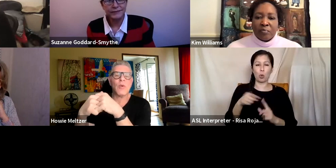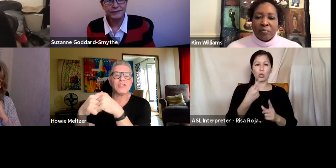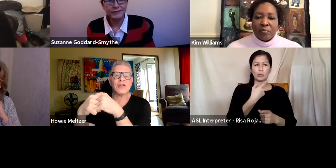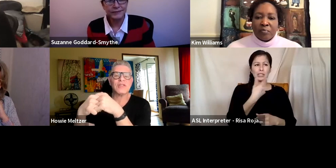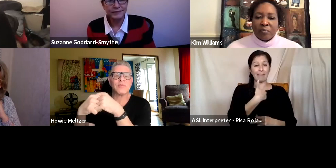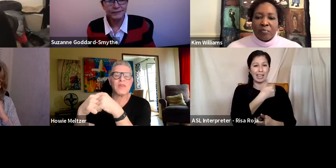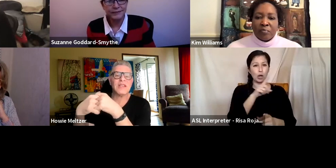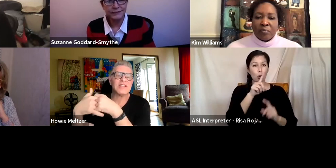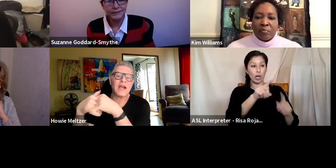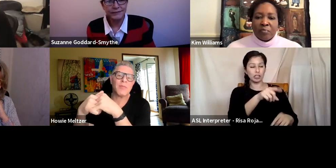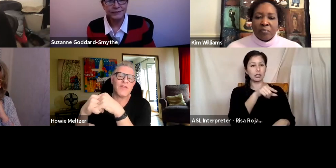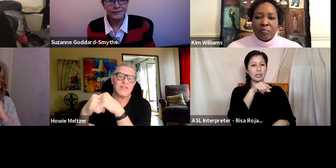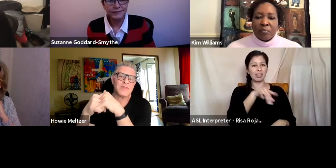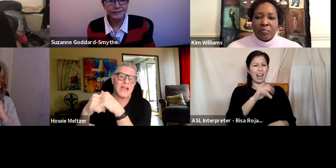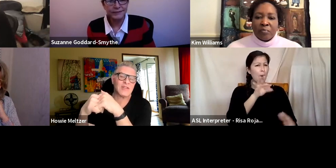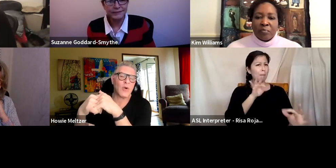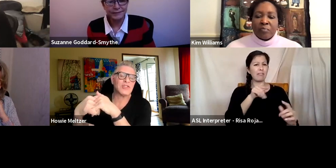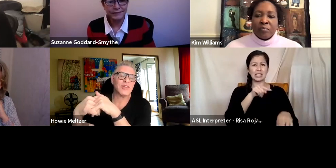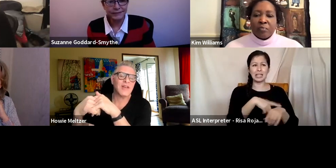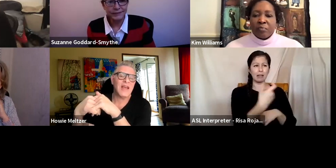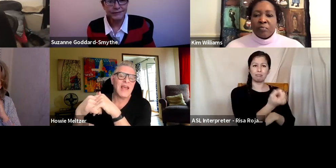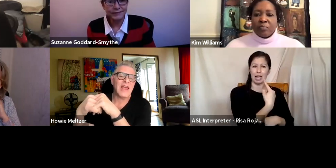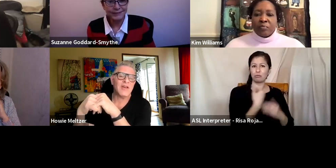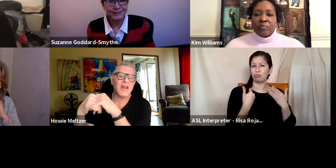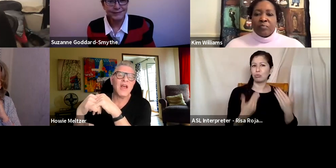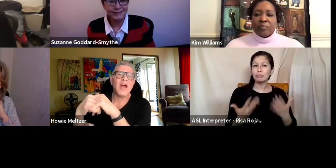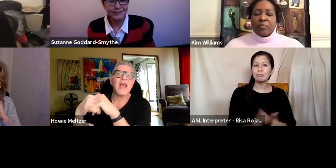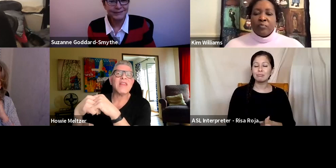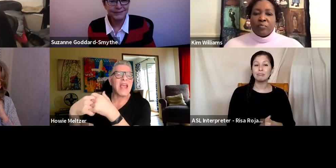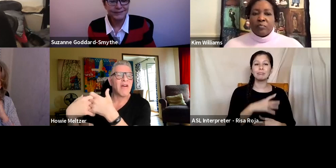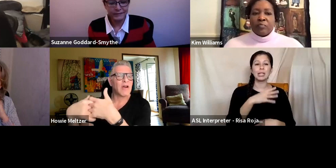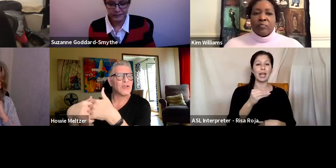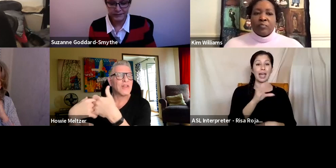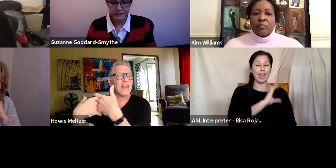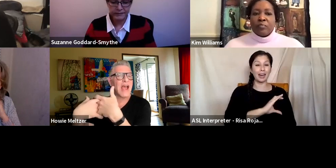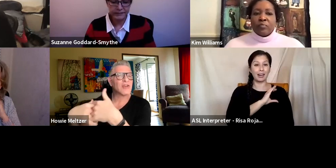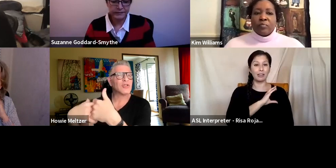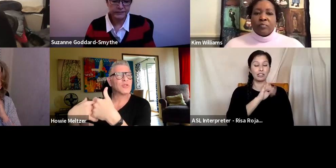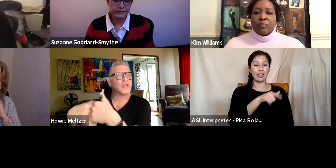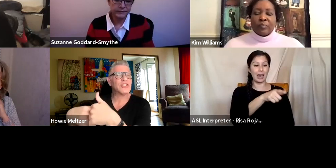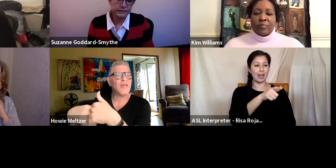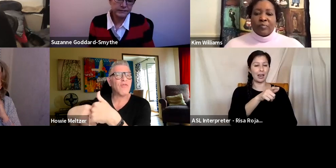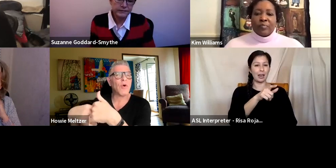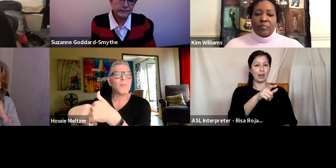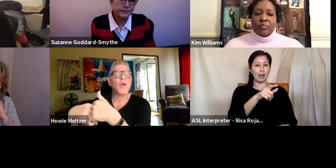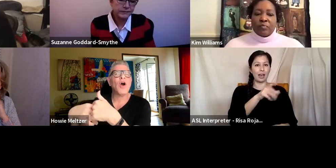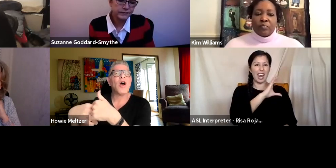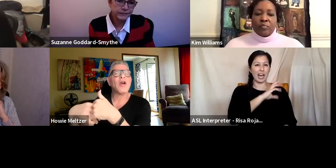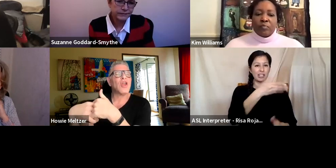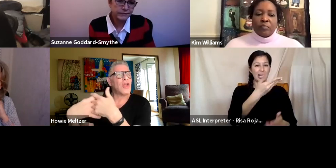have any questions?" this is like a perfect time to ask a question. And the character that the actress was auditioning